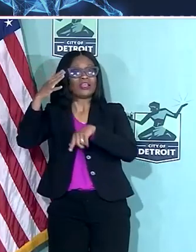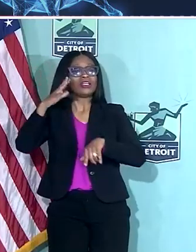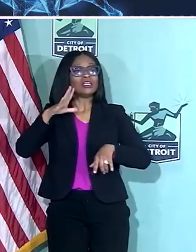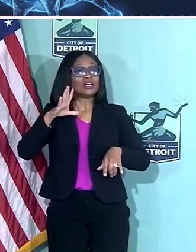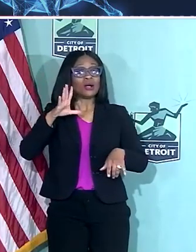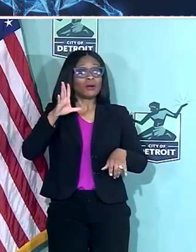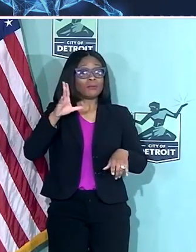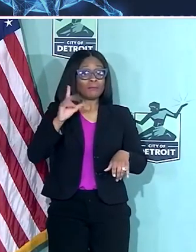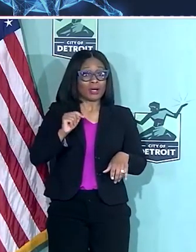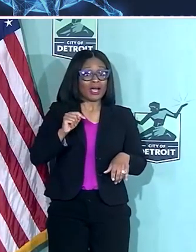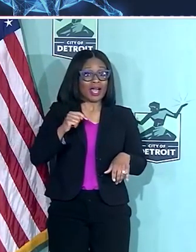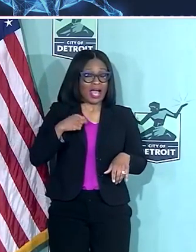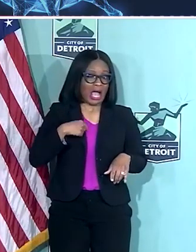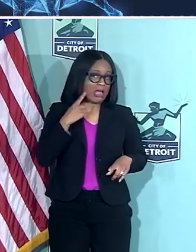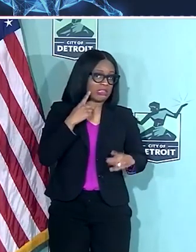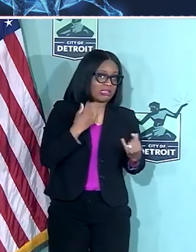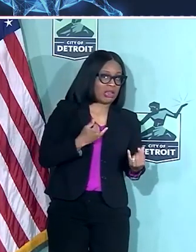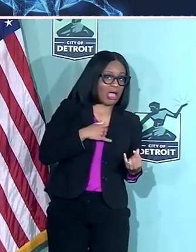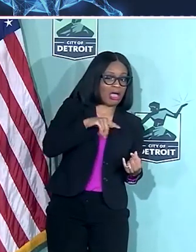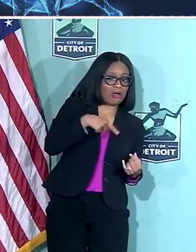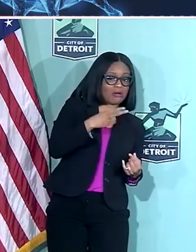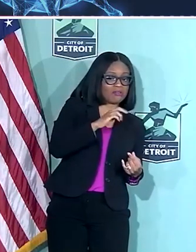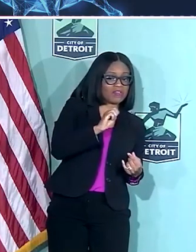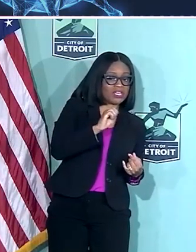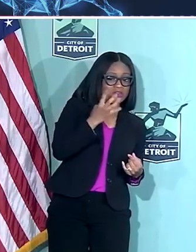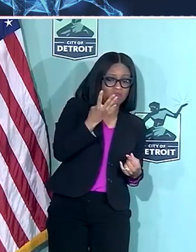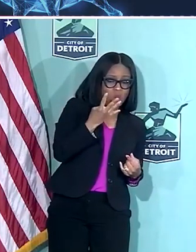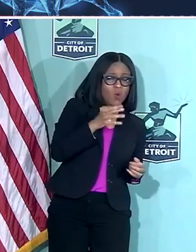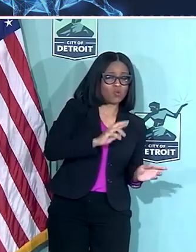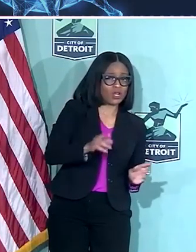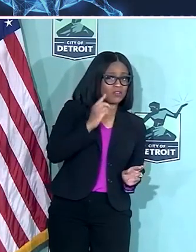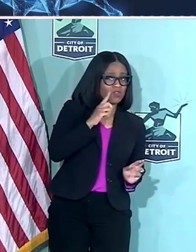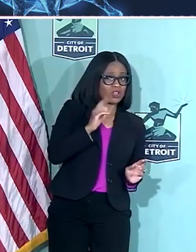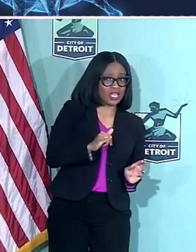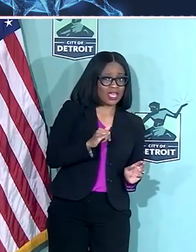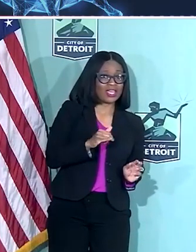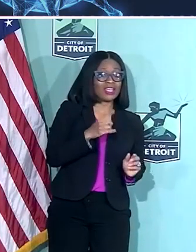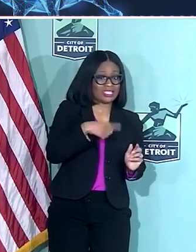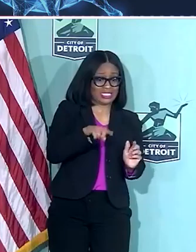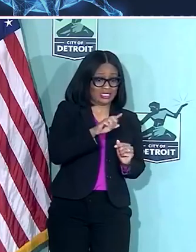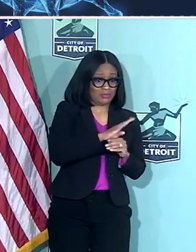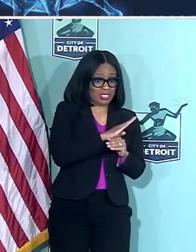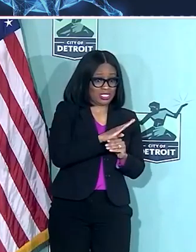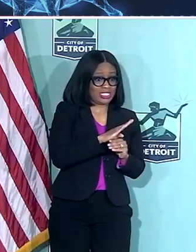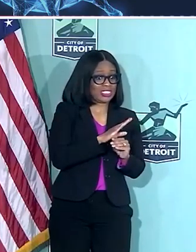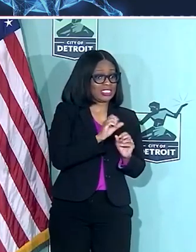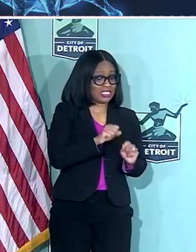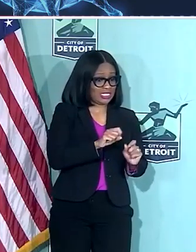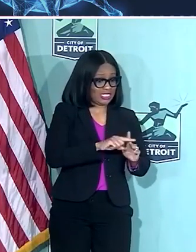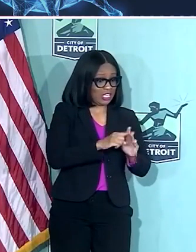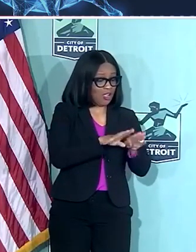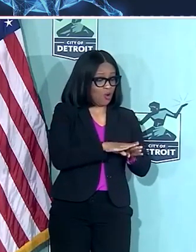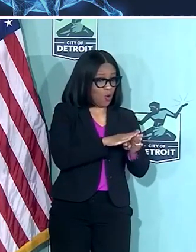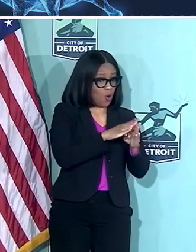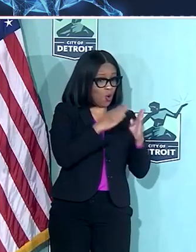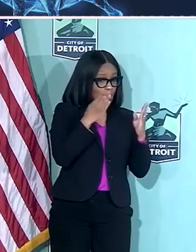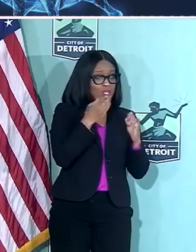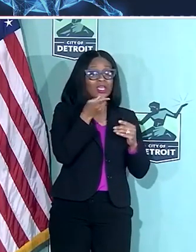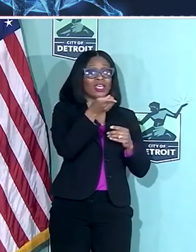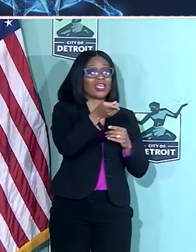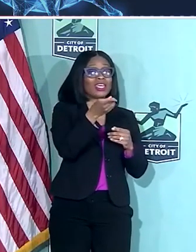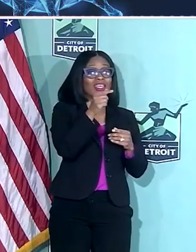I believe we're in phase 4, and we're ready to go on phase 4. And those businesses who want to start, all you got to do is go to the